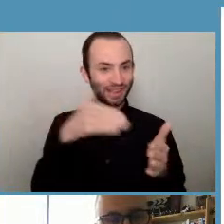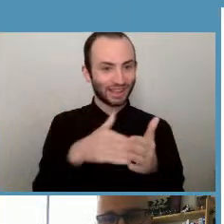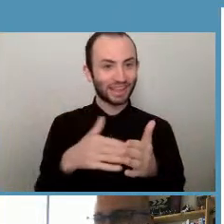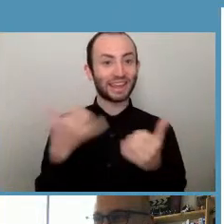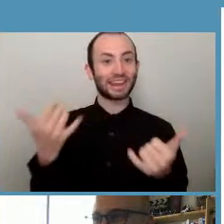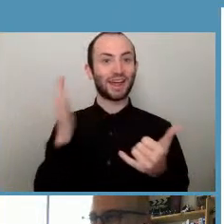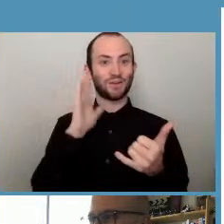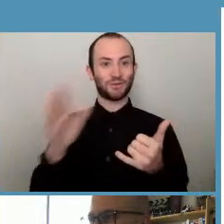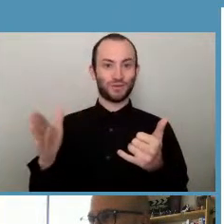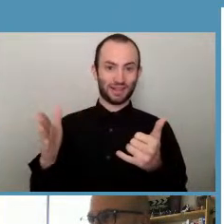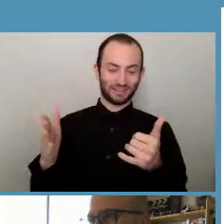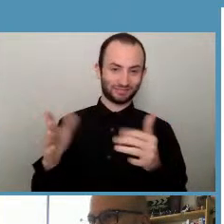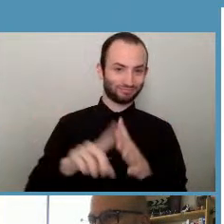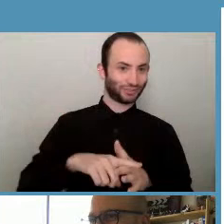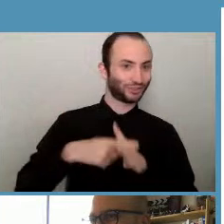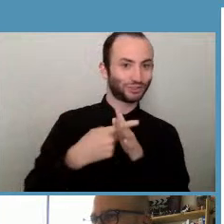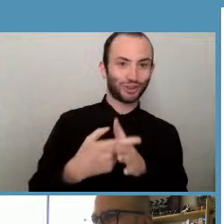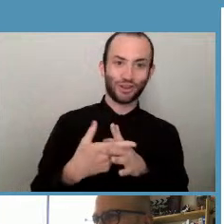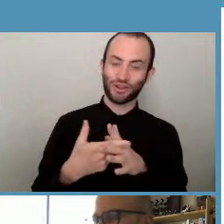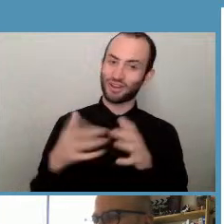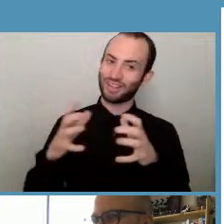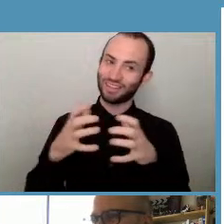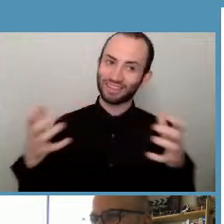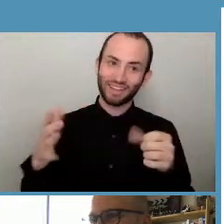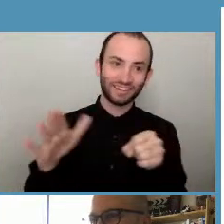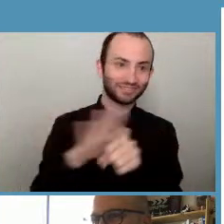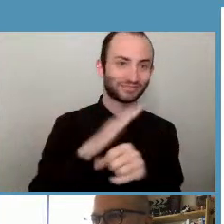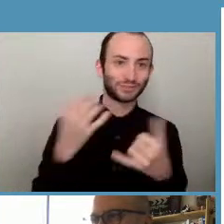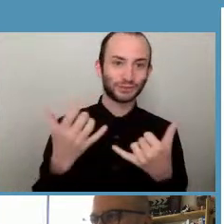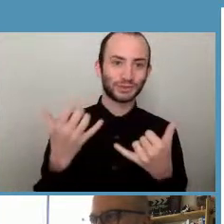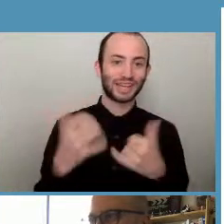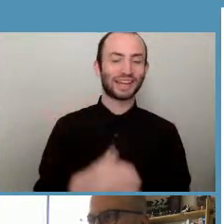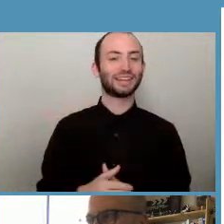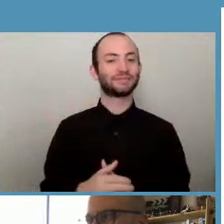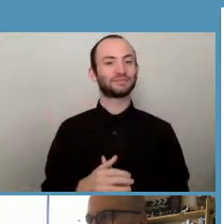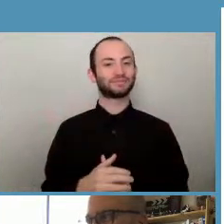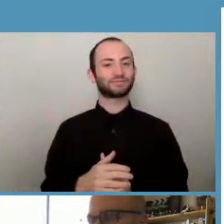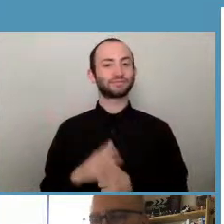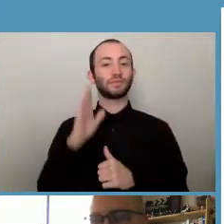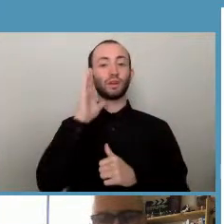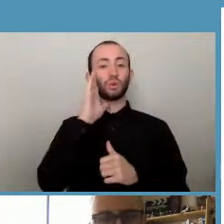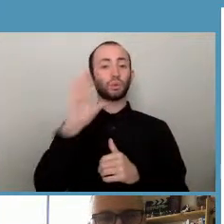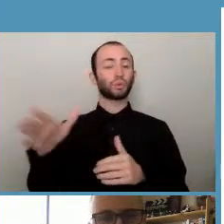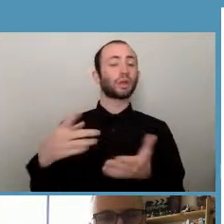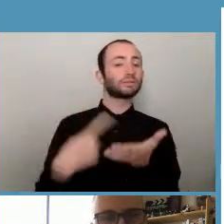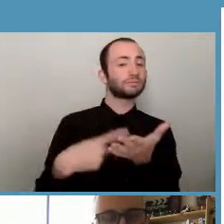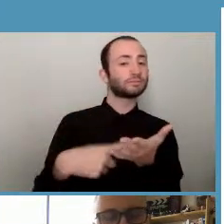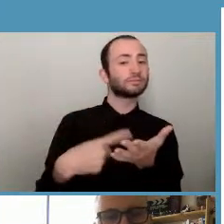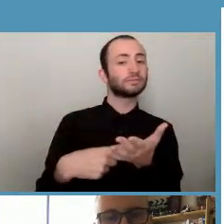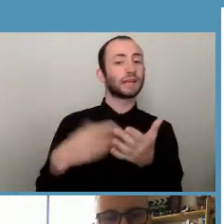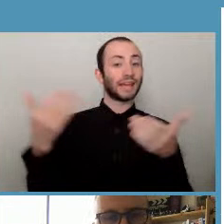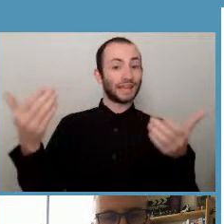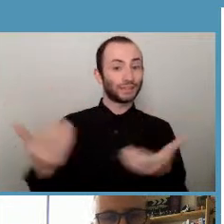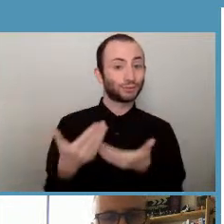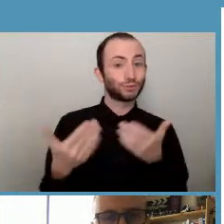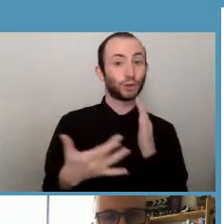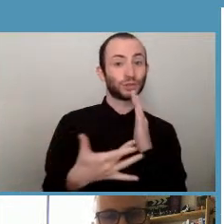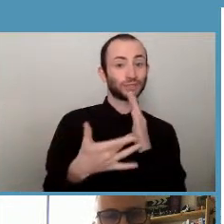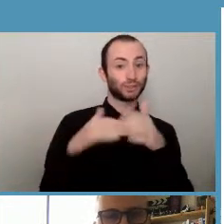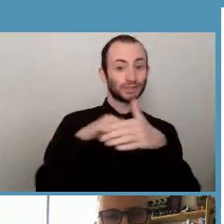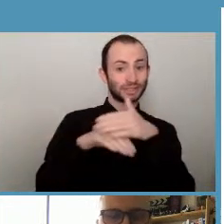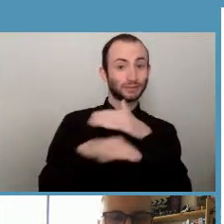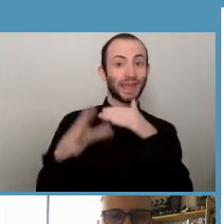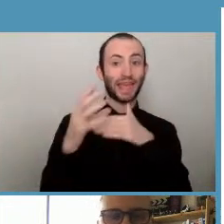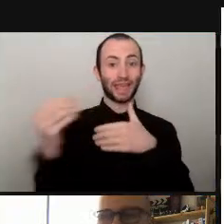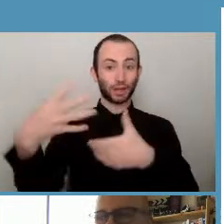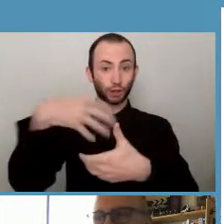we have a lot to cover today. So we're going to be covering the intro to accessibility and inclusion, the technical workshop number